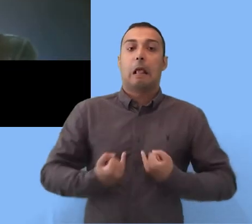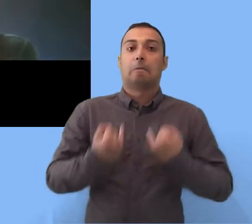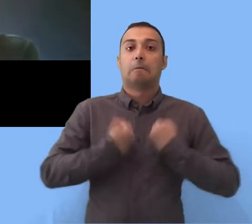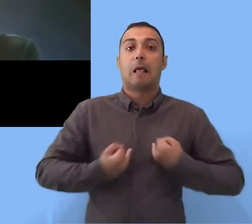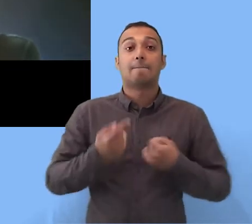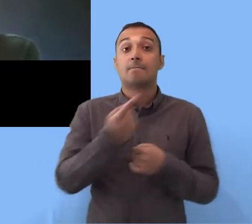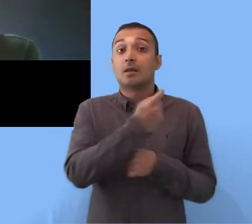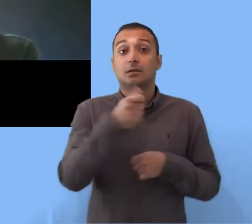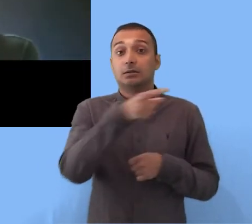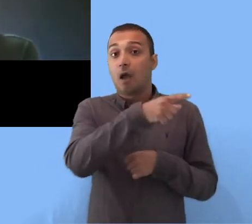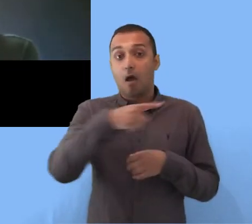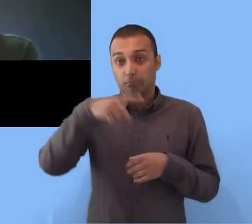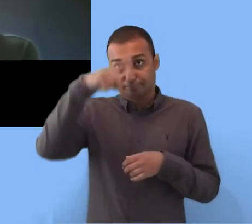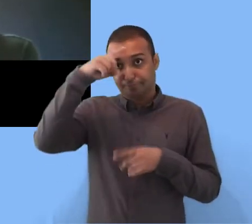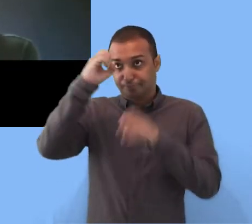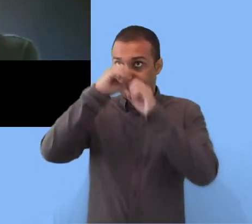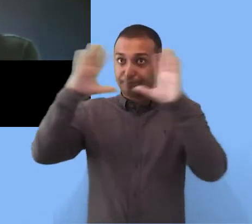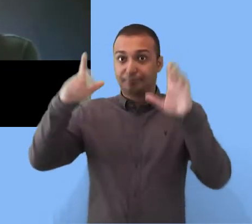of their